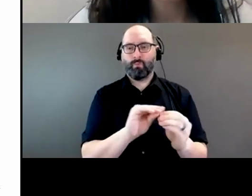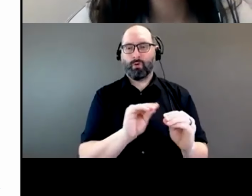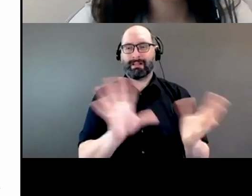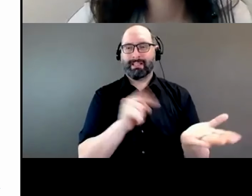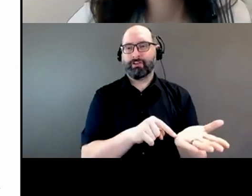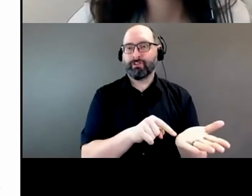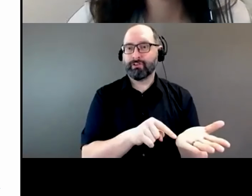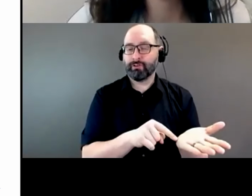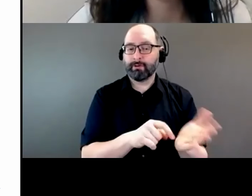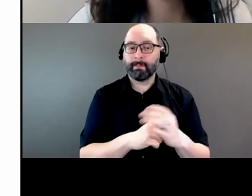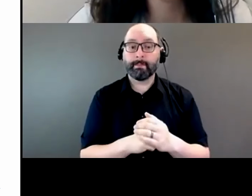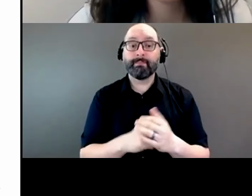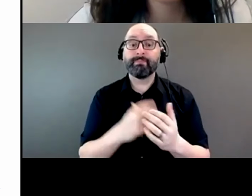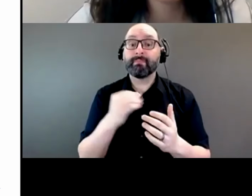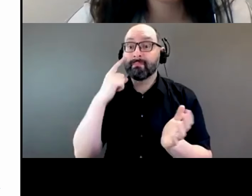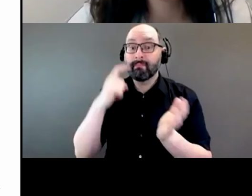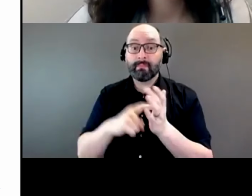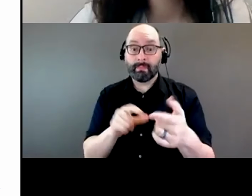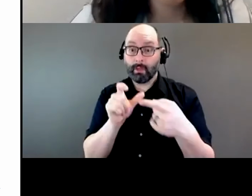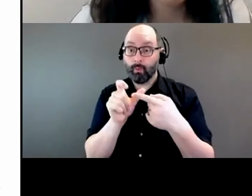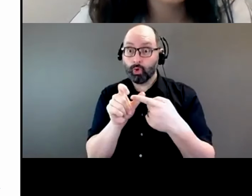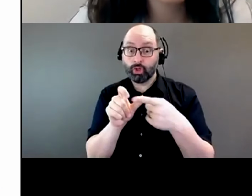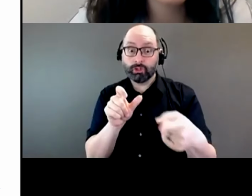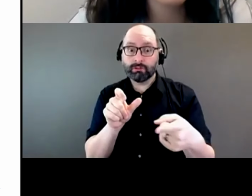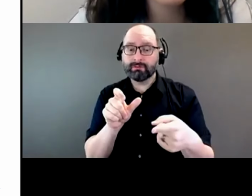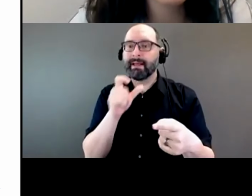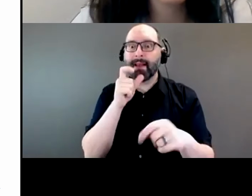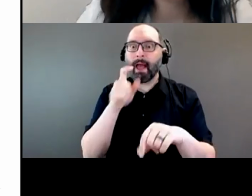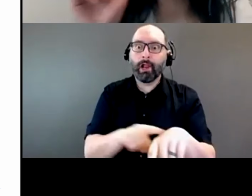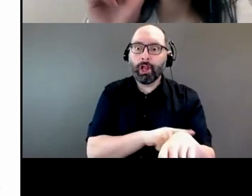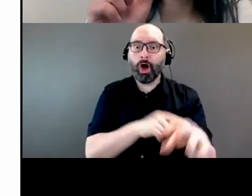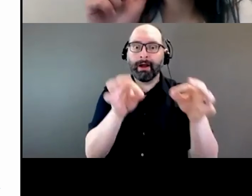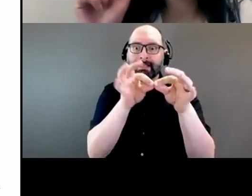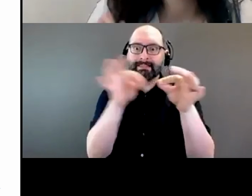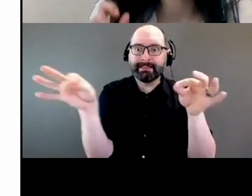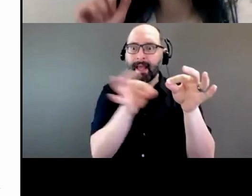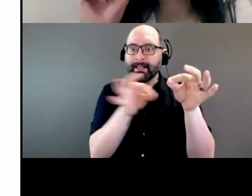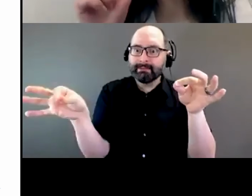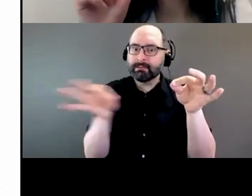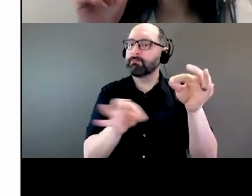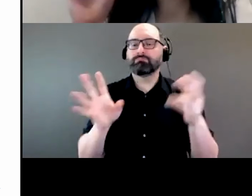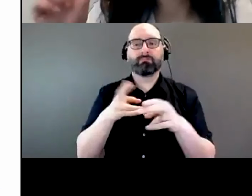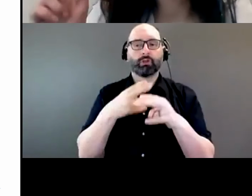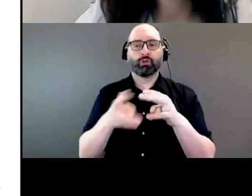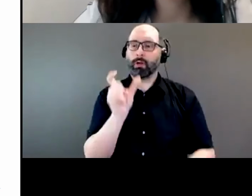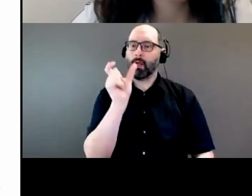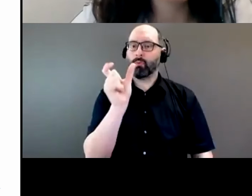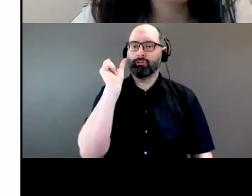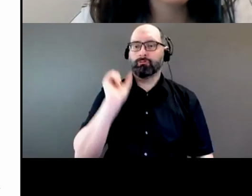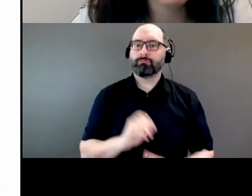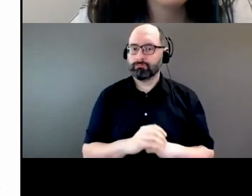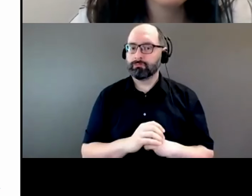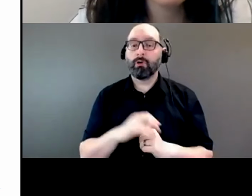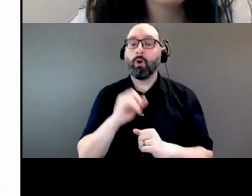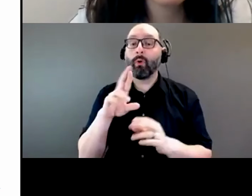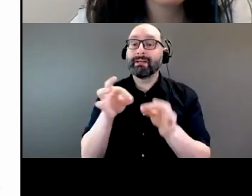And notice how the words on these pages aren't long sentences, it's just short words or simple